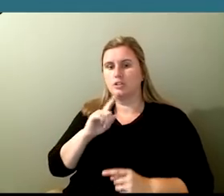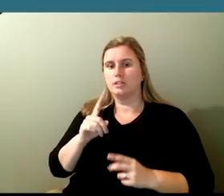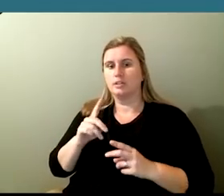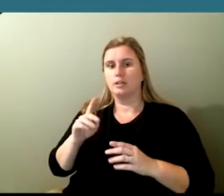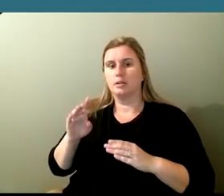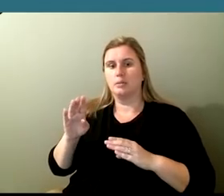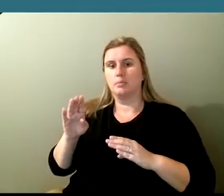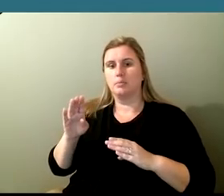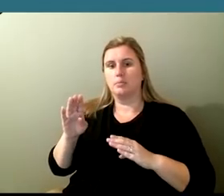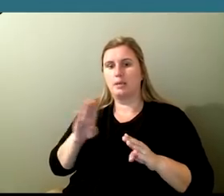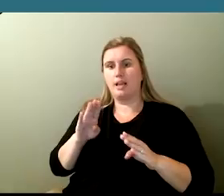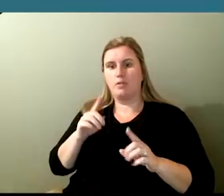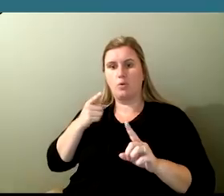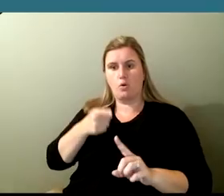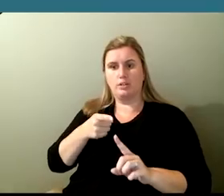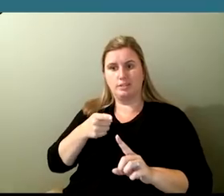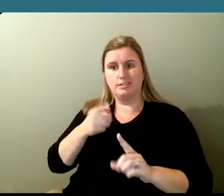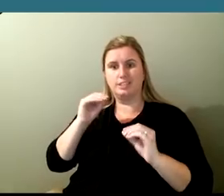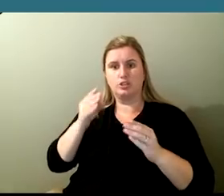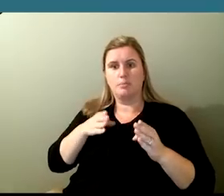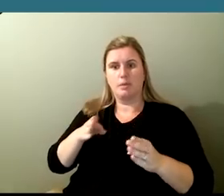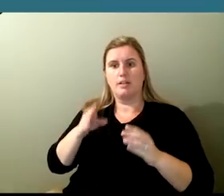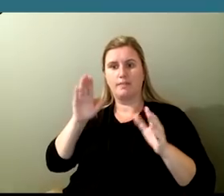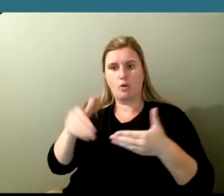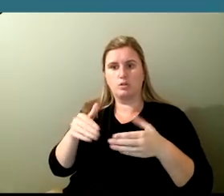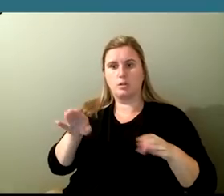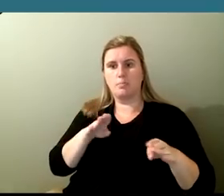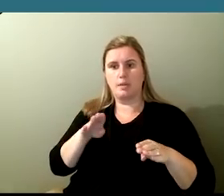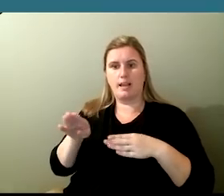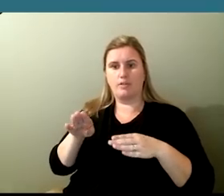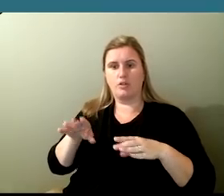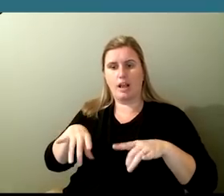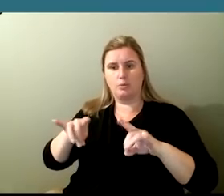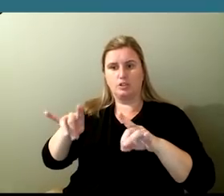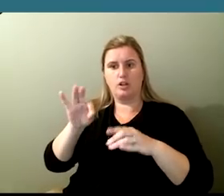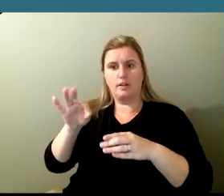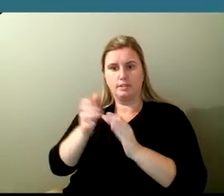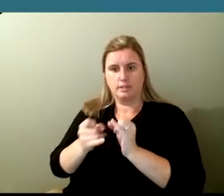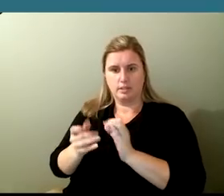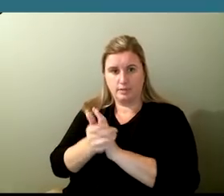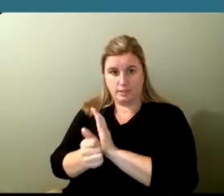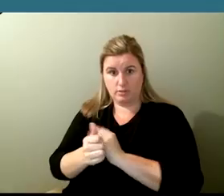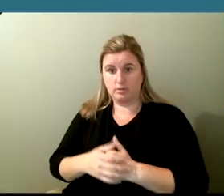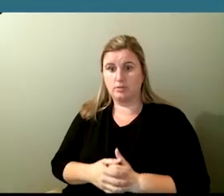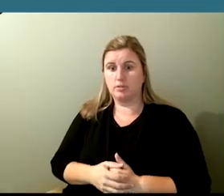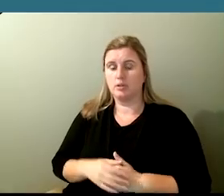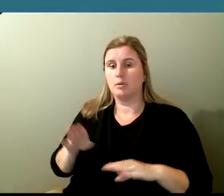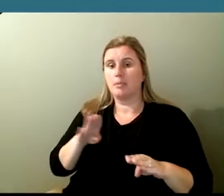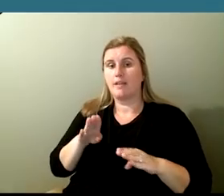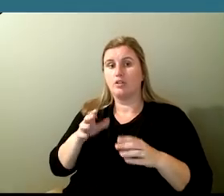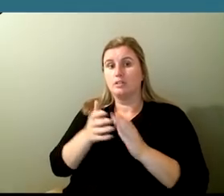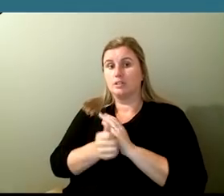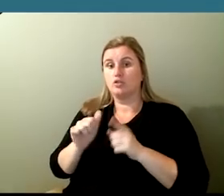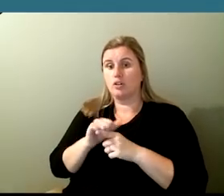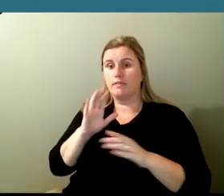behaviorally oriented teaching method that focuses on individual acquisition of skills. So behavioral skills training focuses